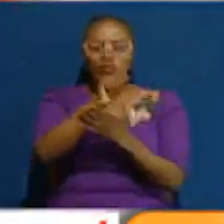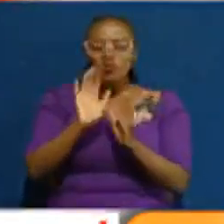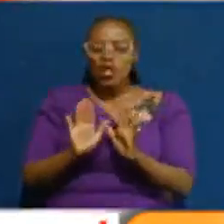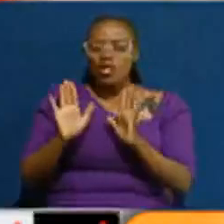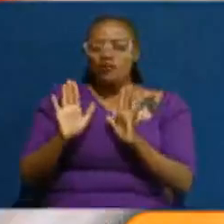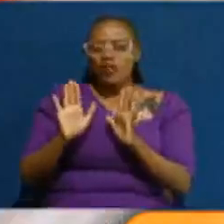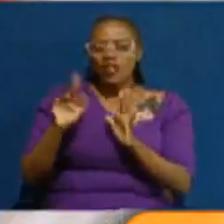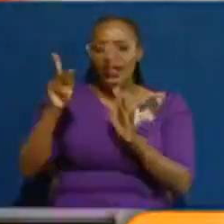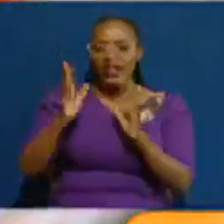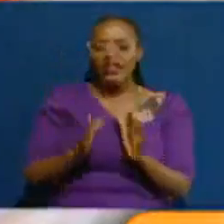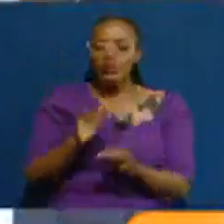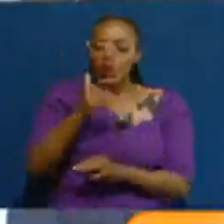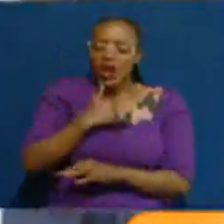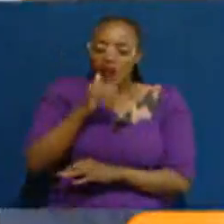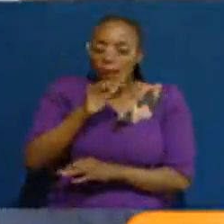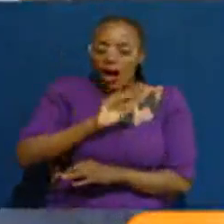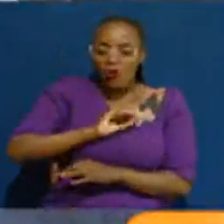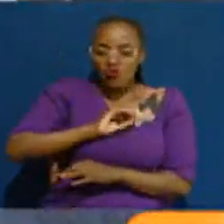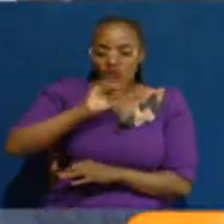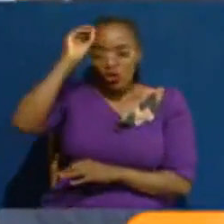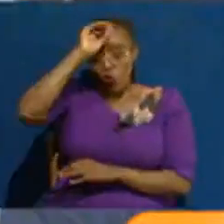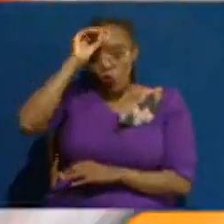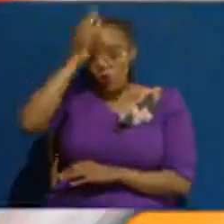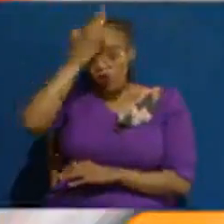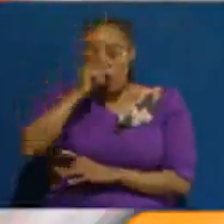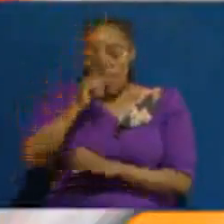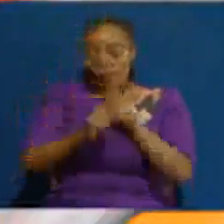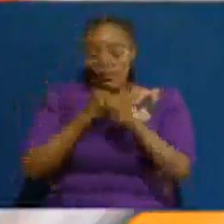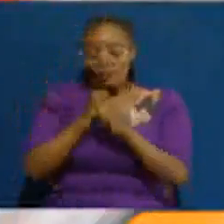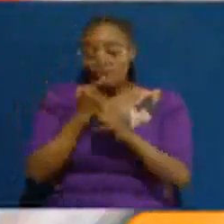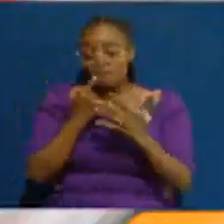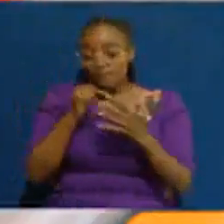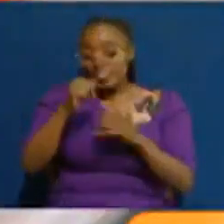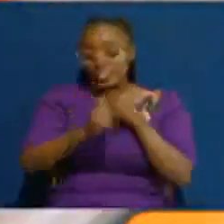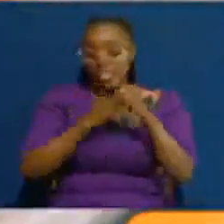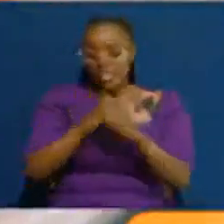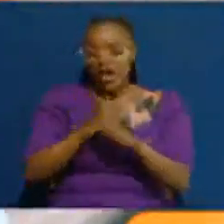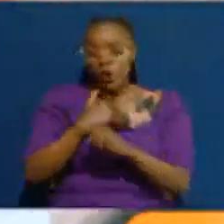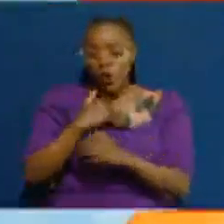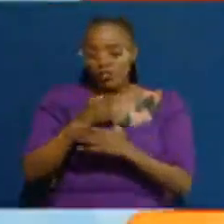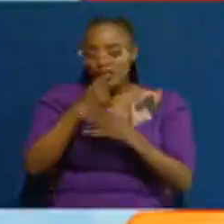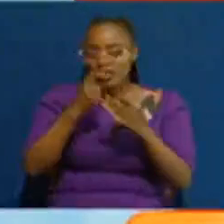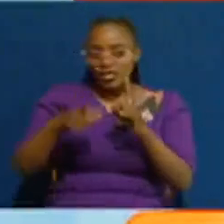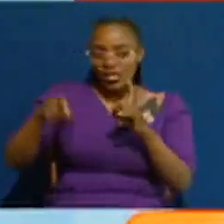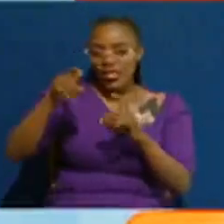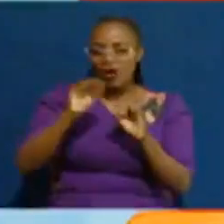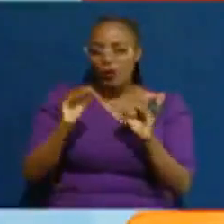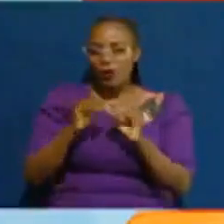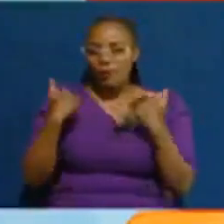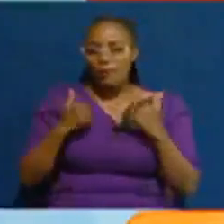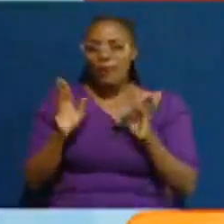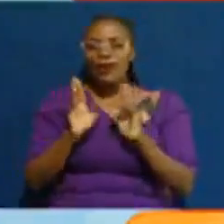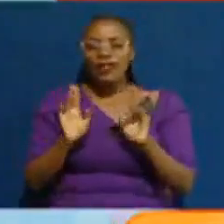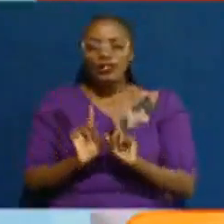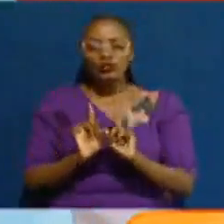pia wananchi wawe pia na usemi wao. Kwamba mwaka huu wanasema mwaka huu hawataki ushuru iende juu. Me, I'm ready to walk